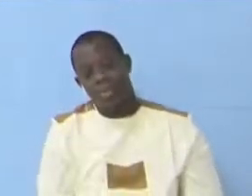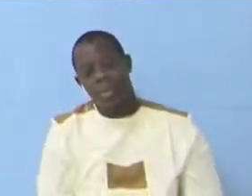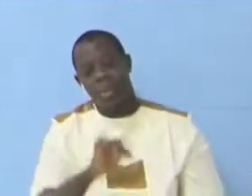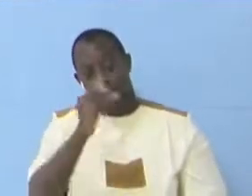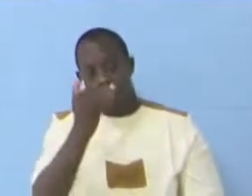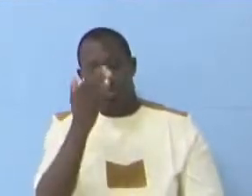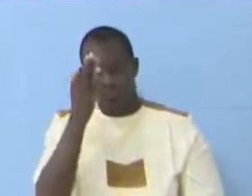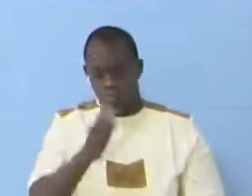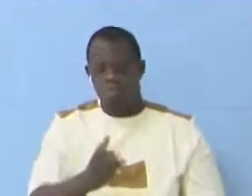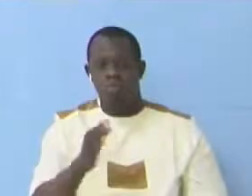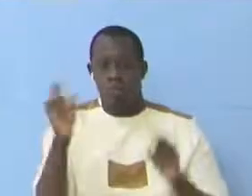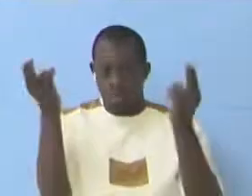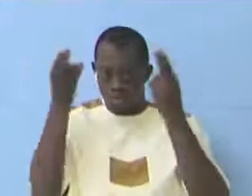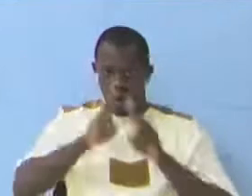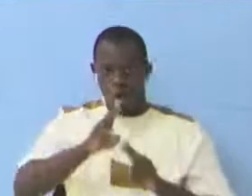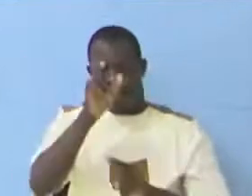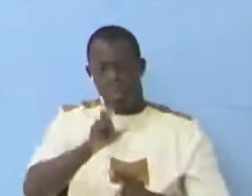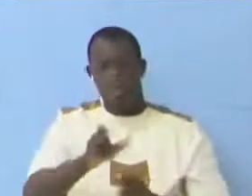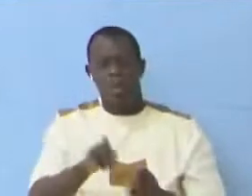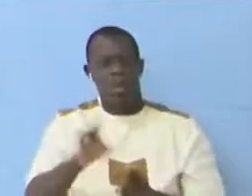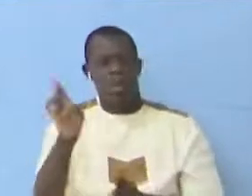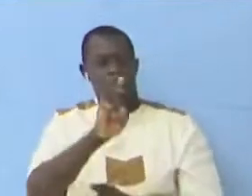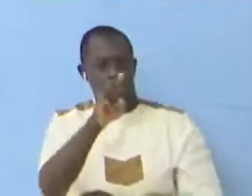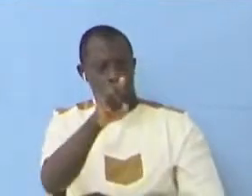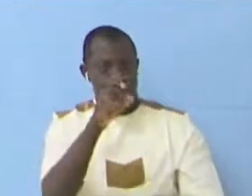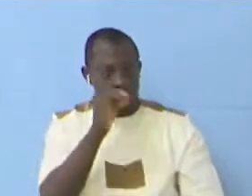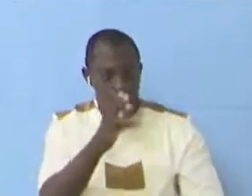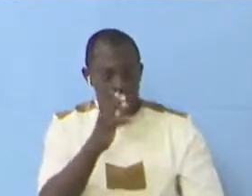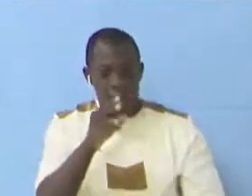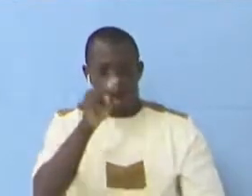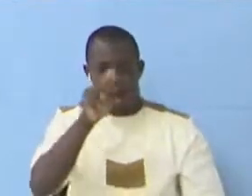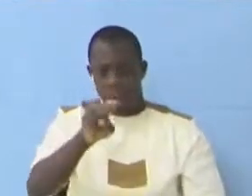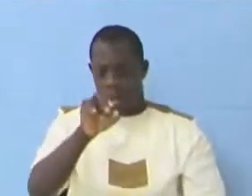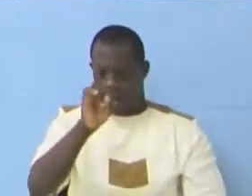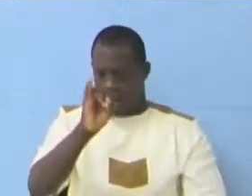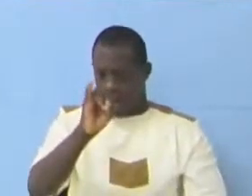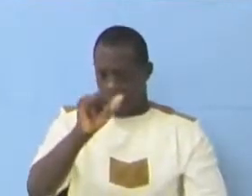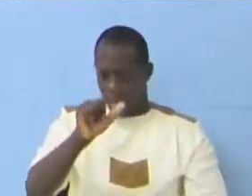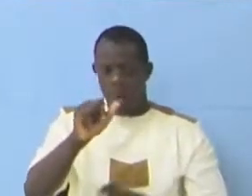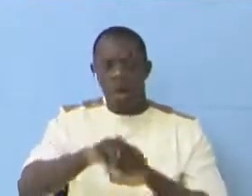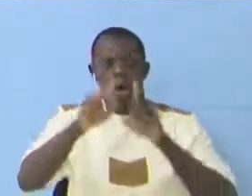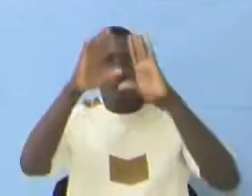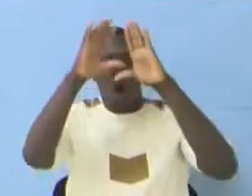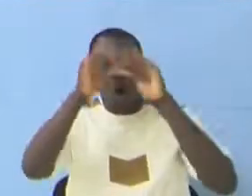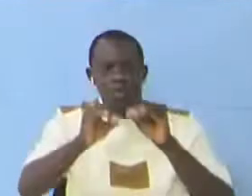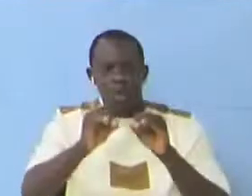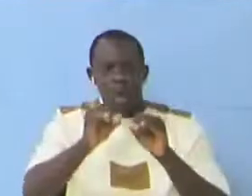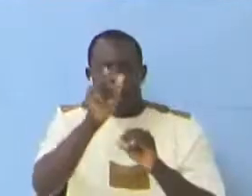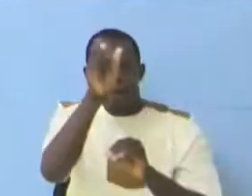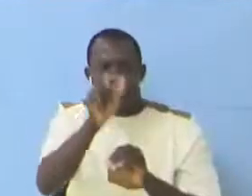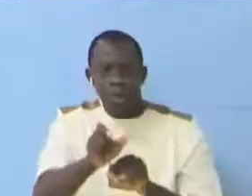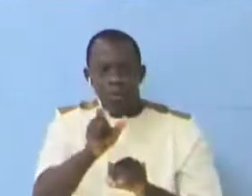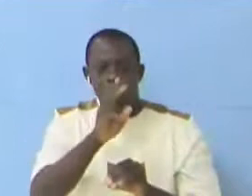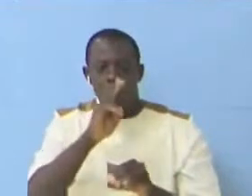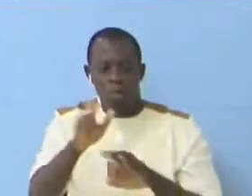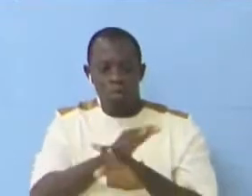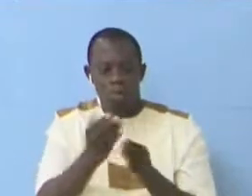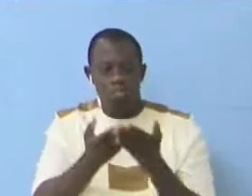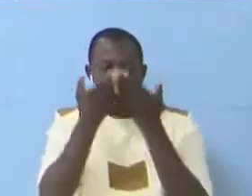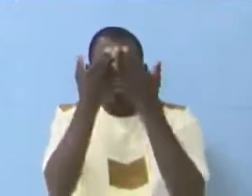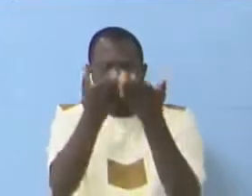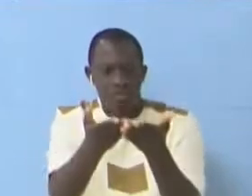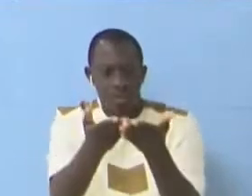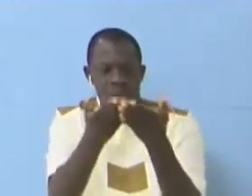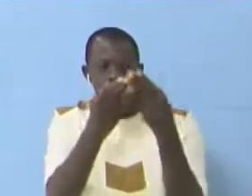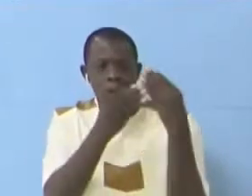la Council. What do you say to the suggestion that the NIA officers who are entrusted with the responsibility of dealing with these